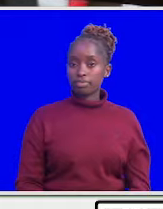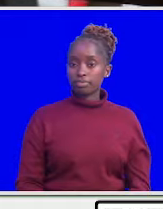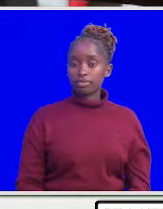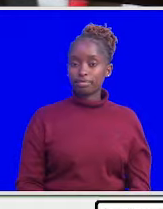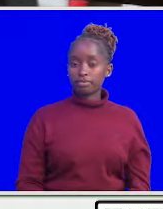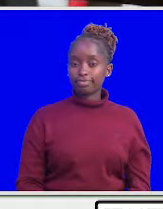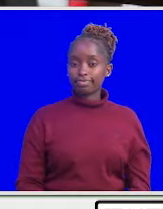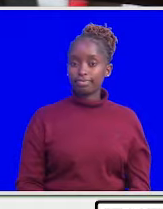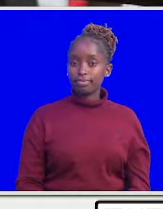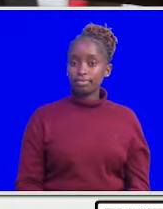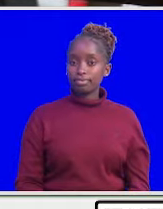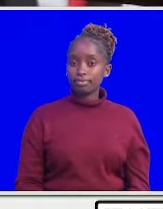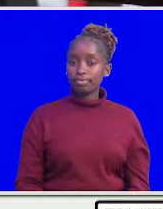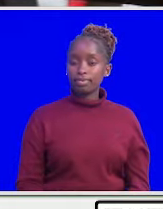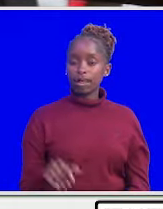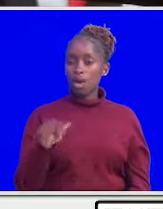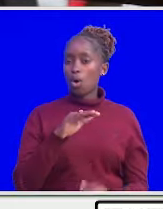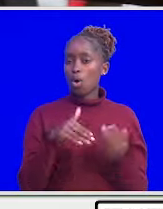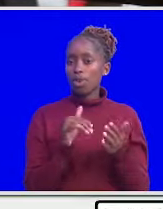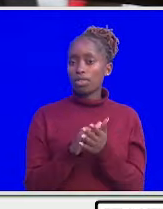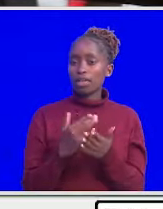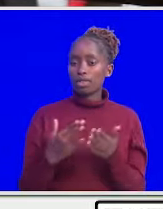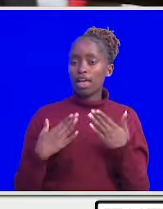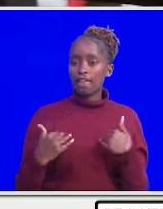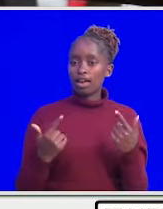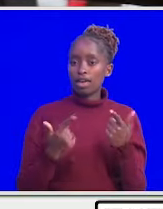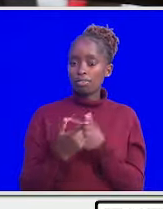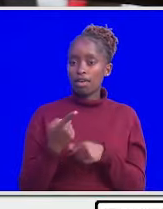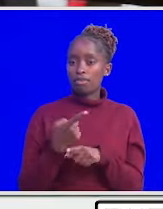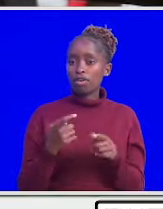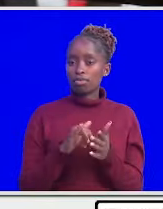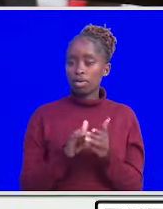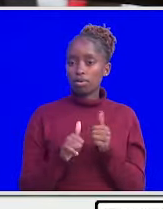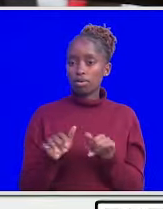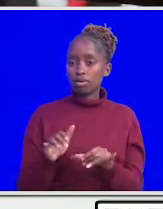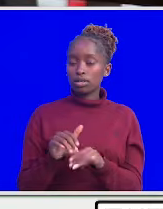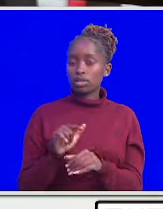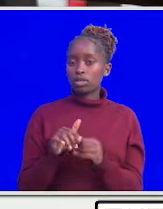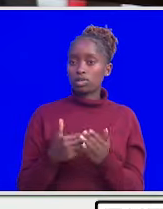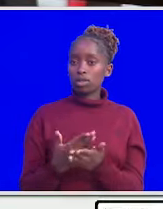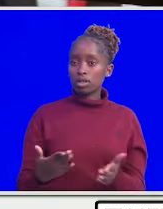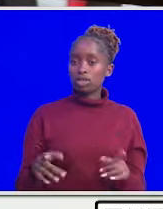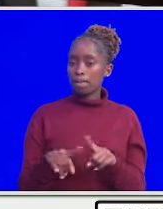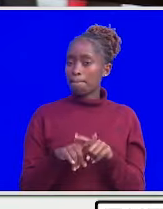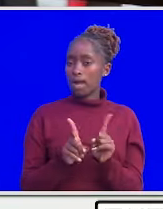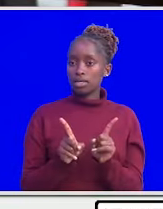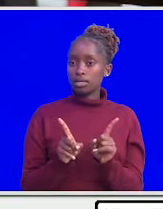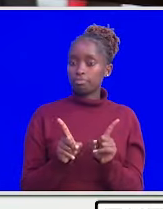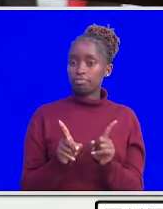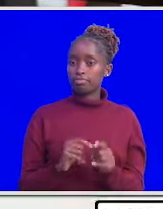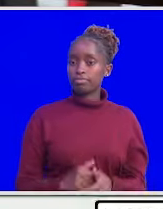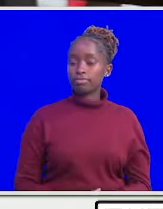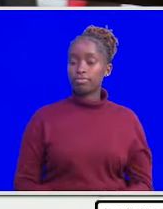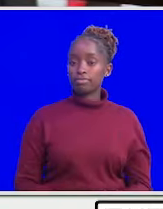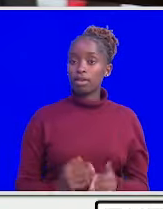different from the one in the new notes, but the color